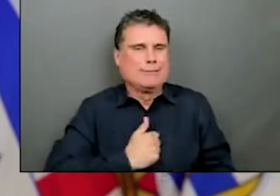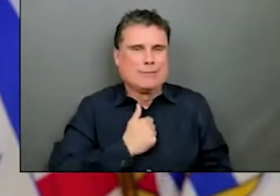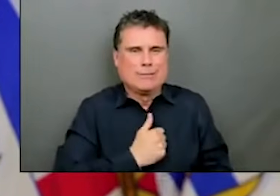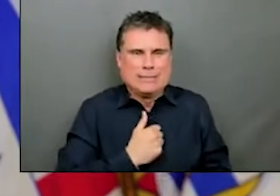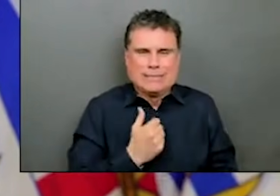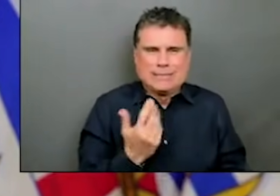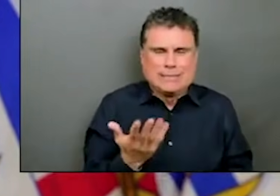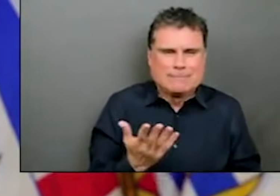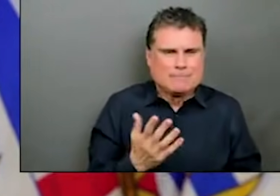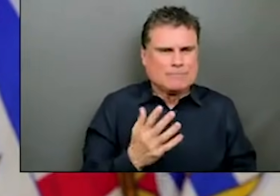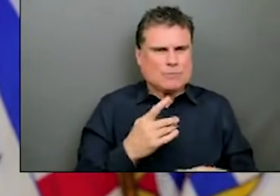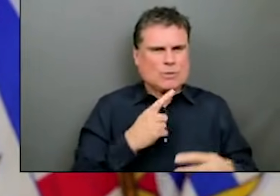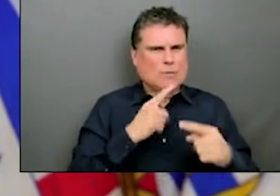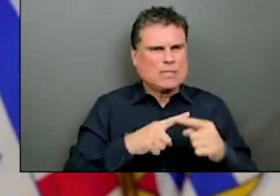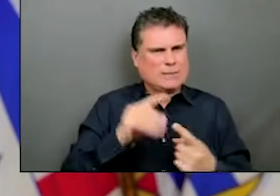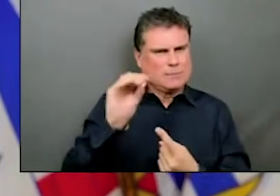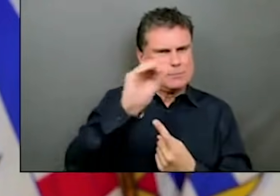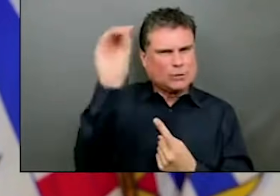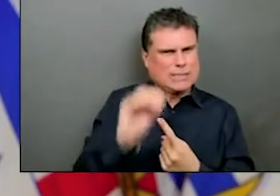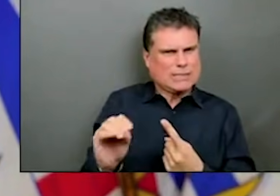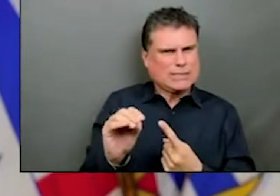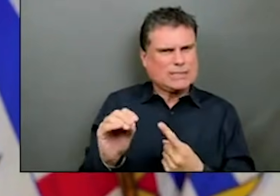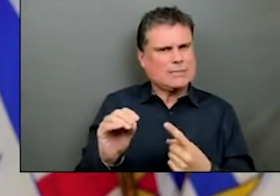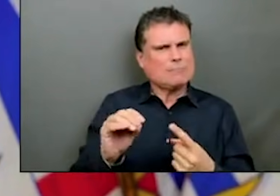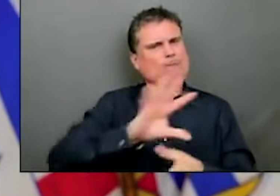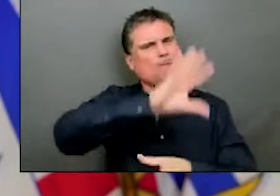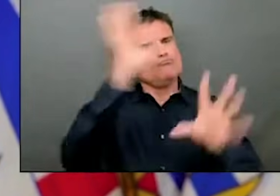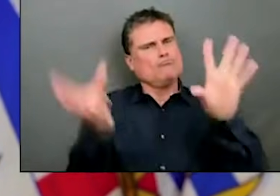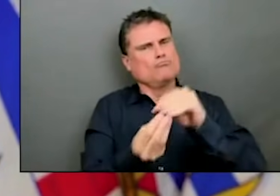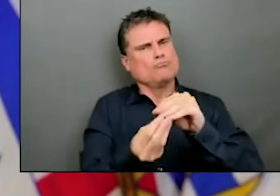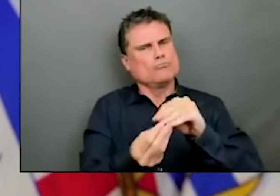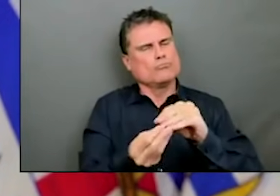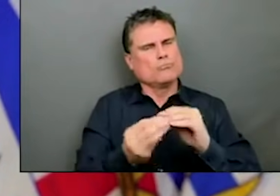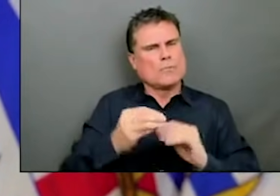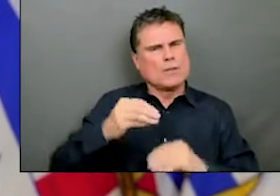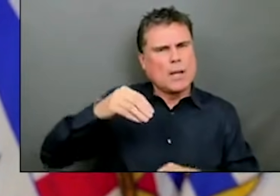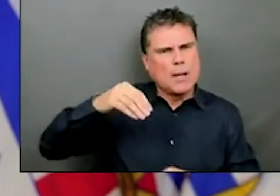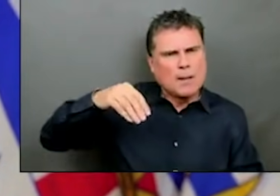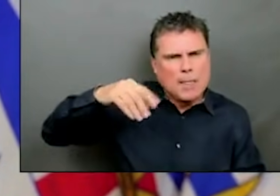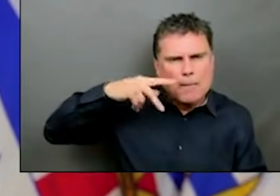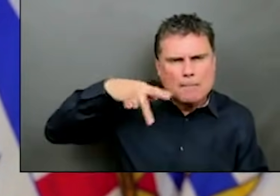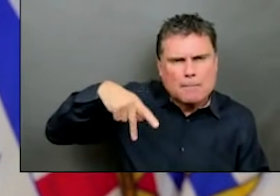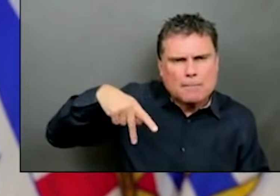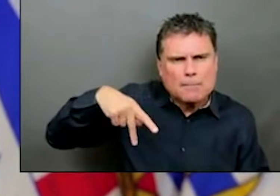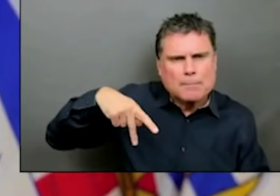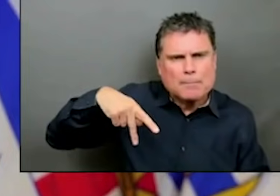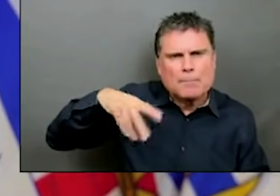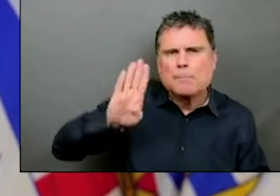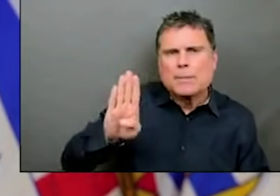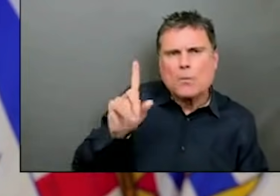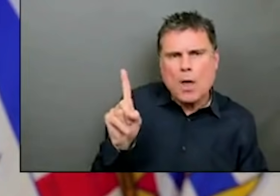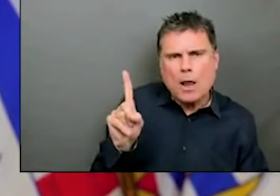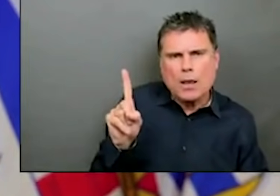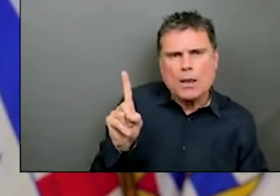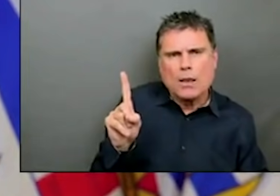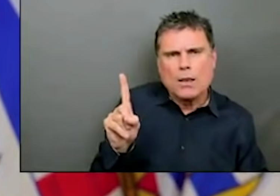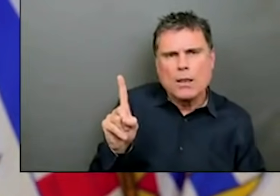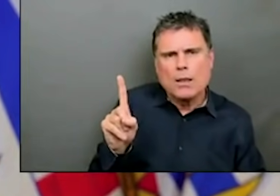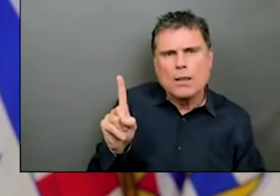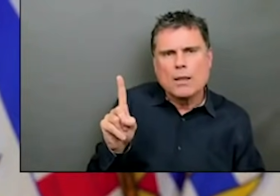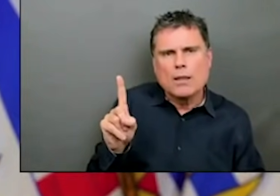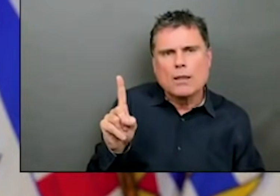at what the percentage is overall and you're concerned about this P1 and if that affects kids going back to school especially in Surrey next week?